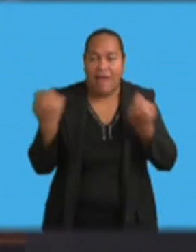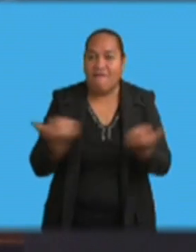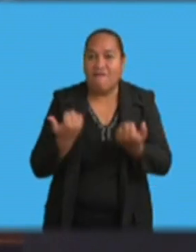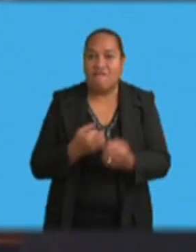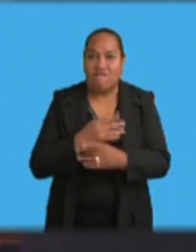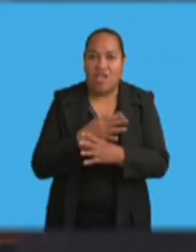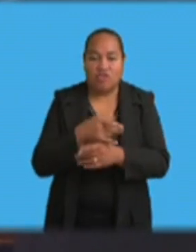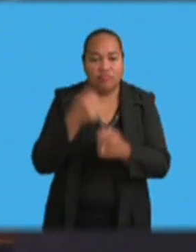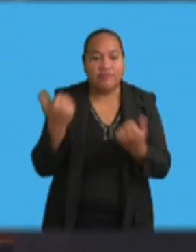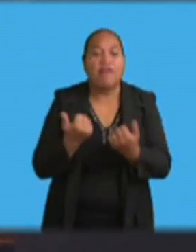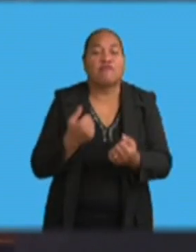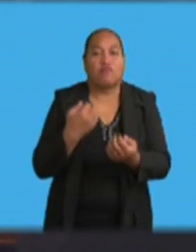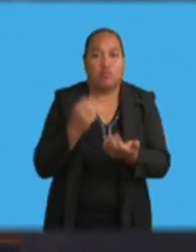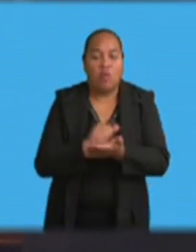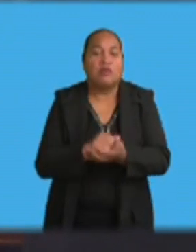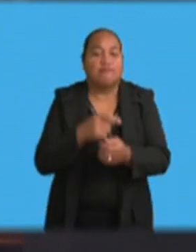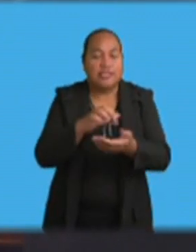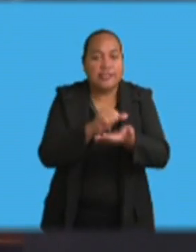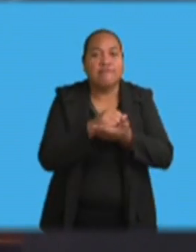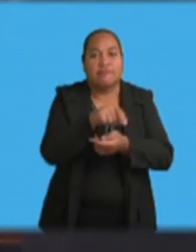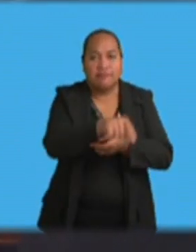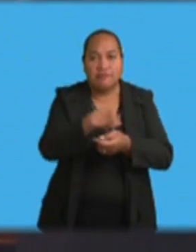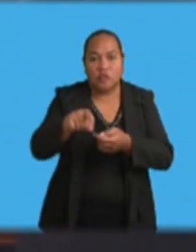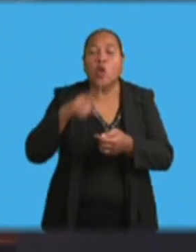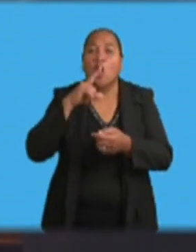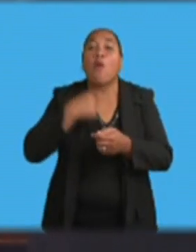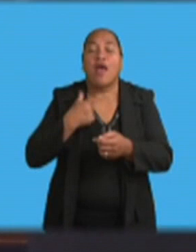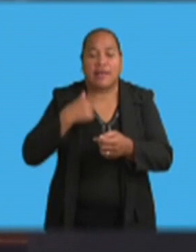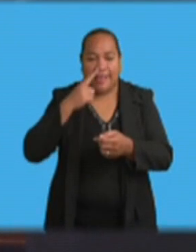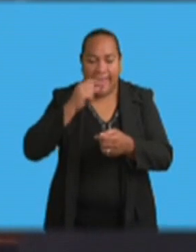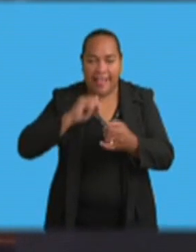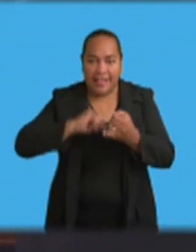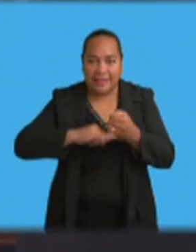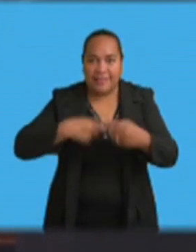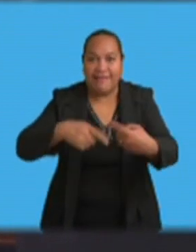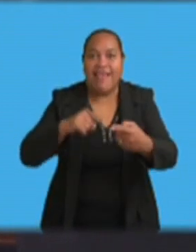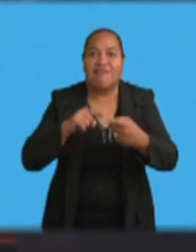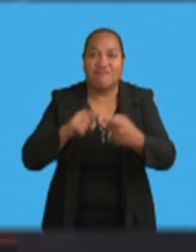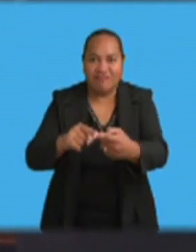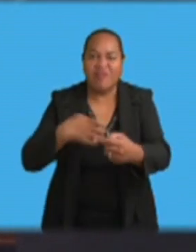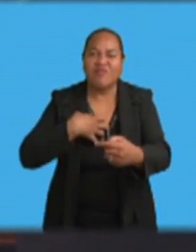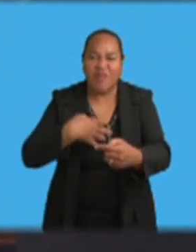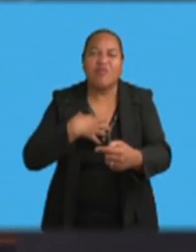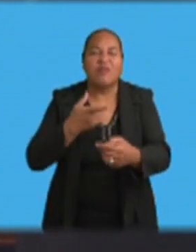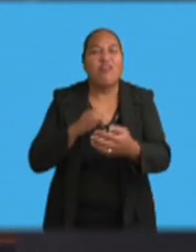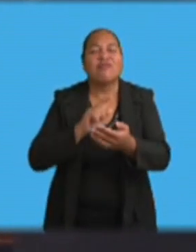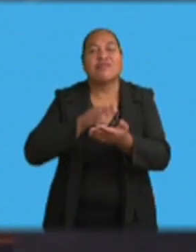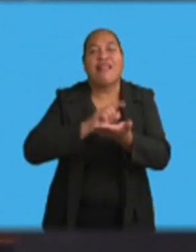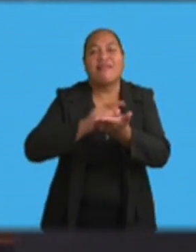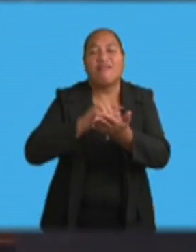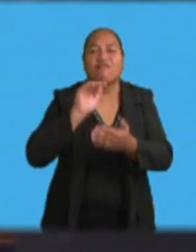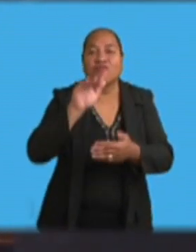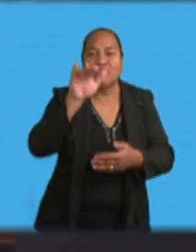associated biodiversity is sustained throughout Fiji's fisheries waters. As alluded to yesterday,